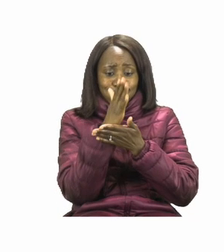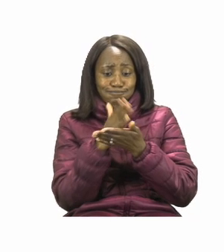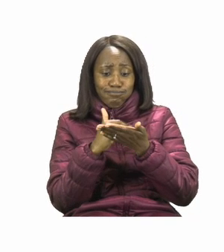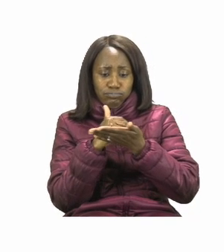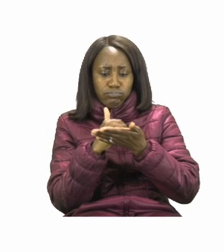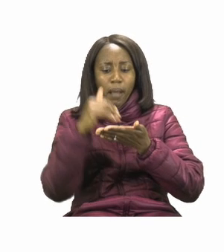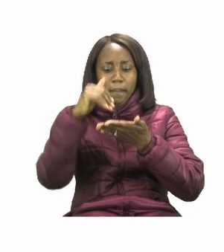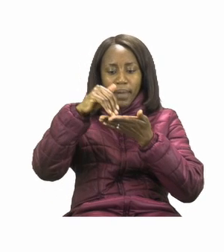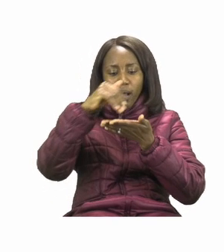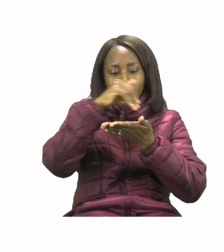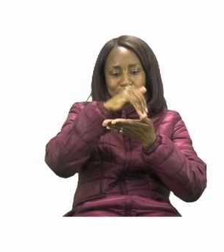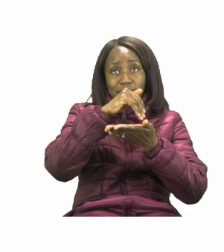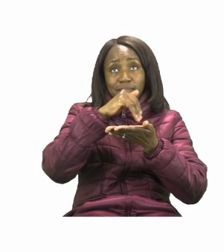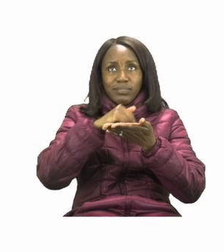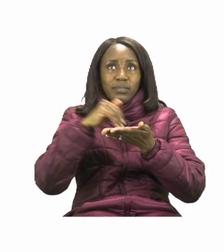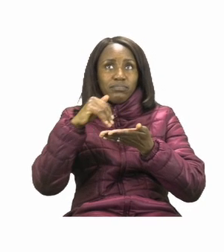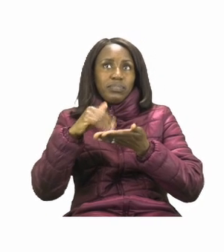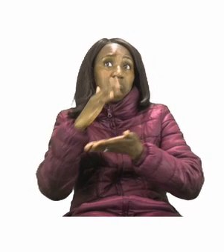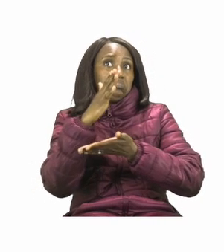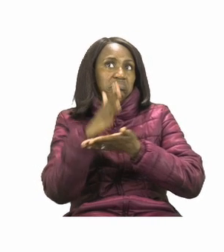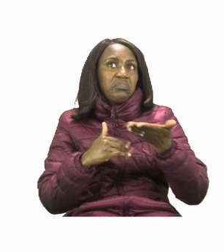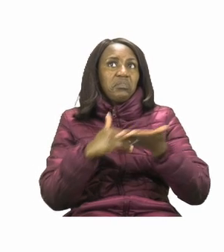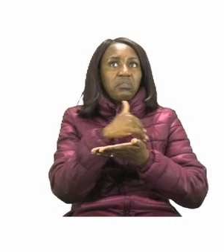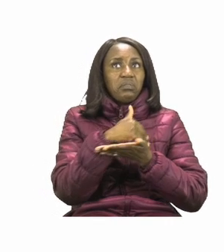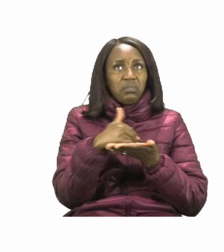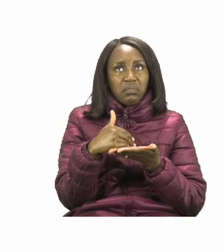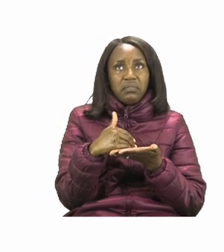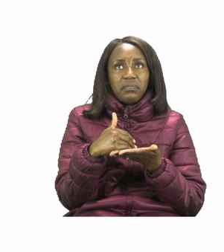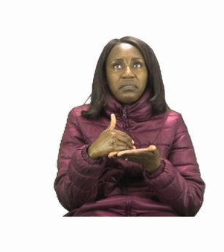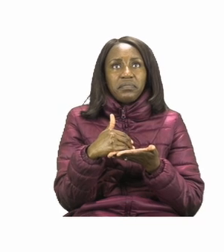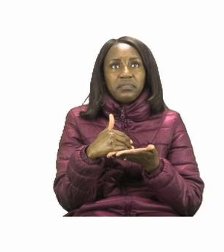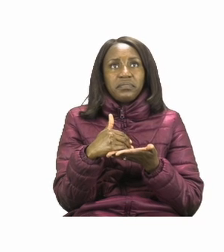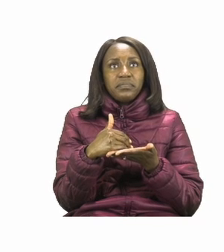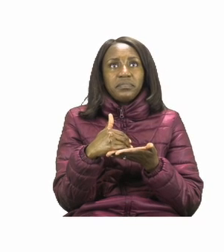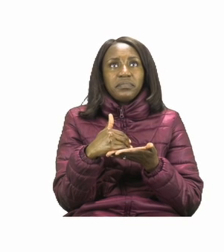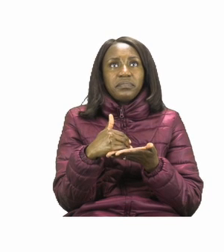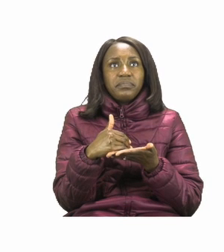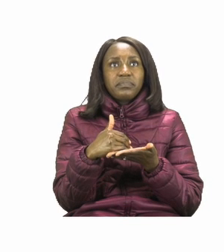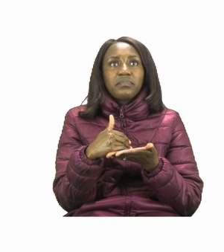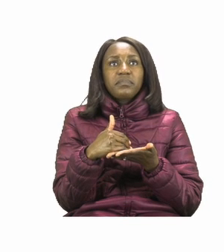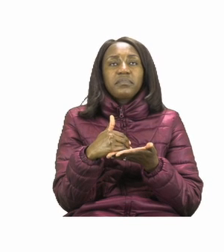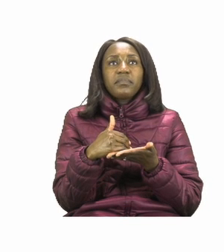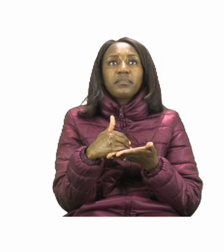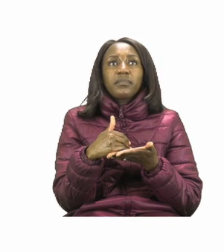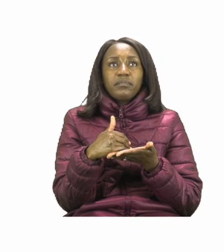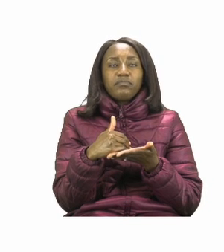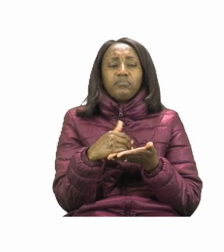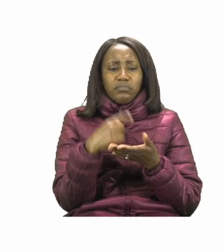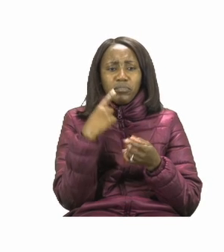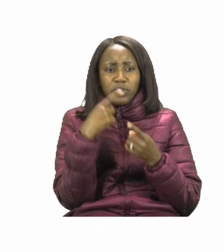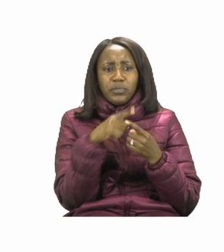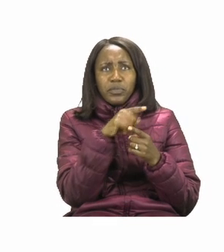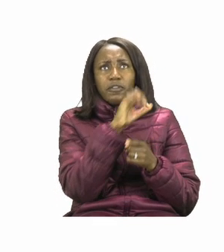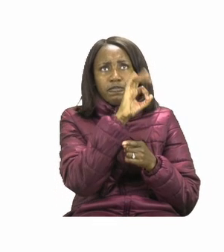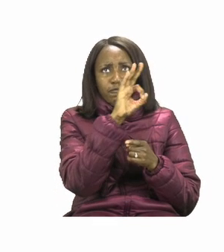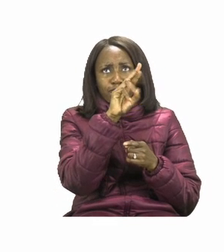is cut into equal parts, that part or one part of it is called a fraction.